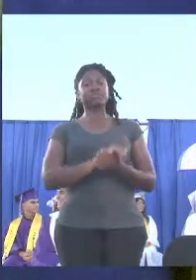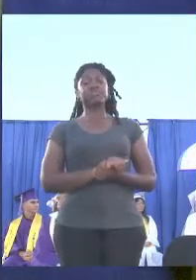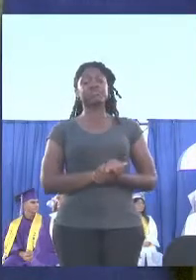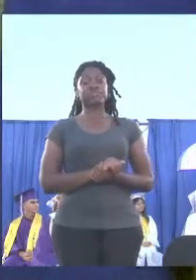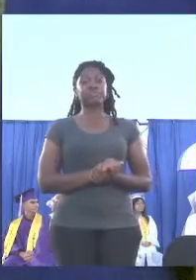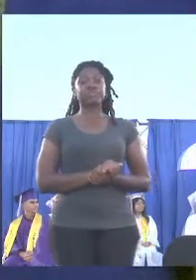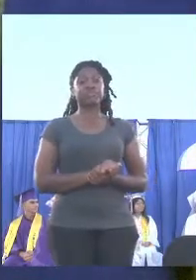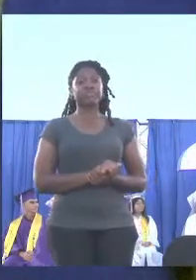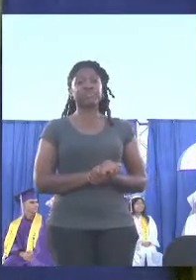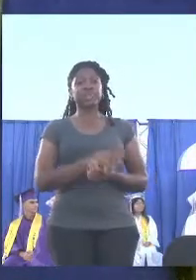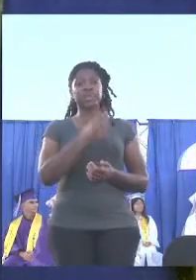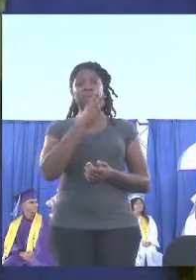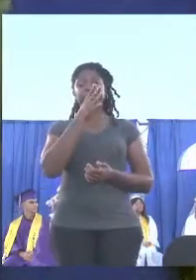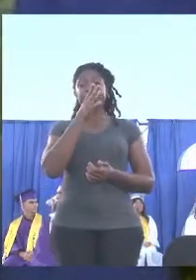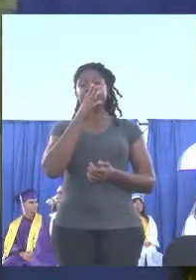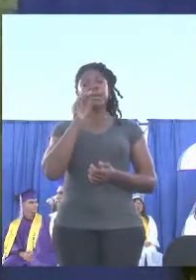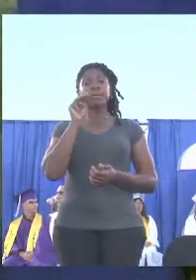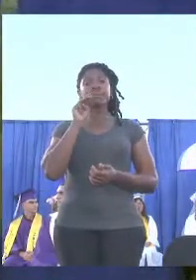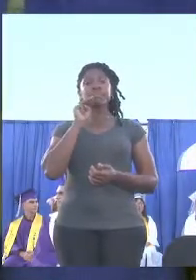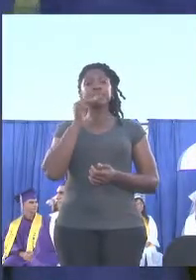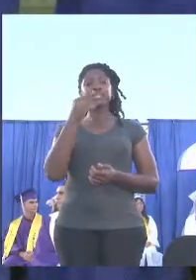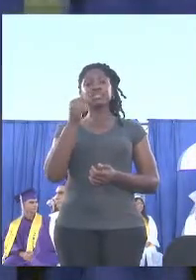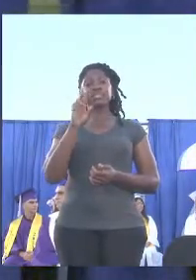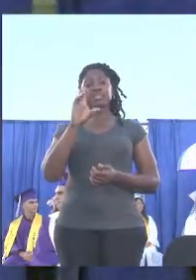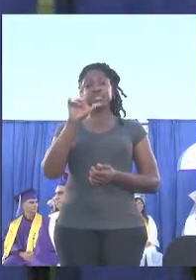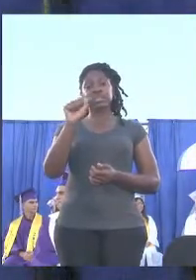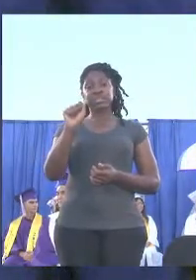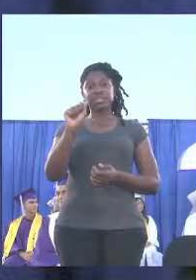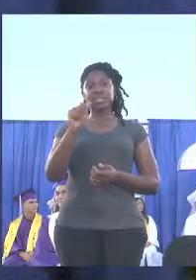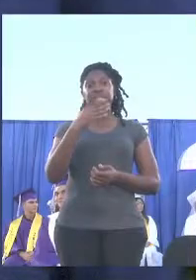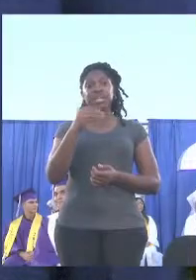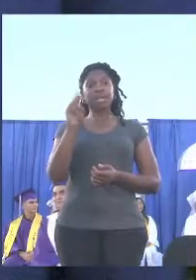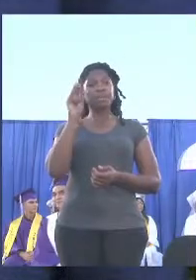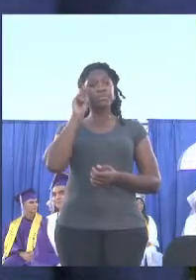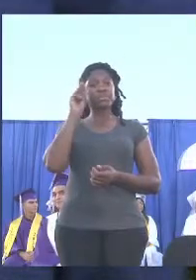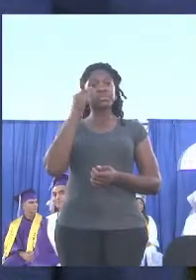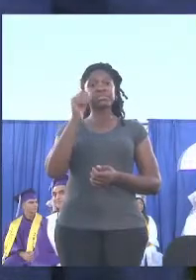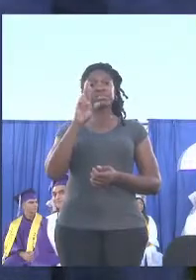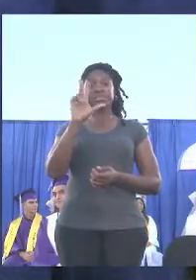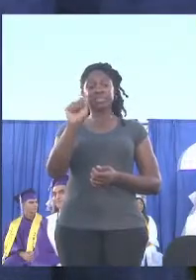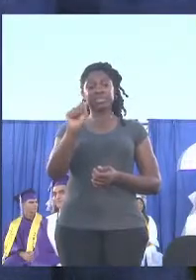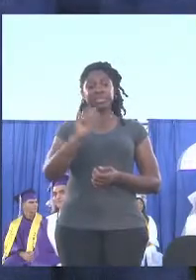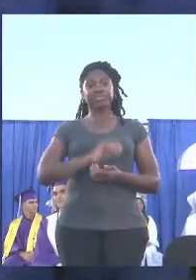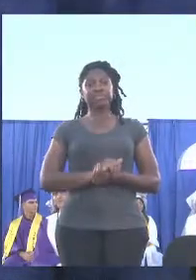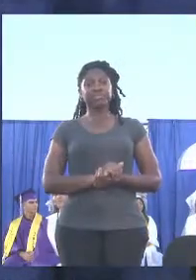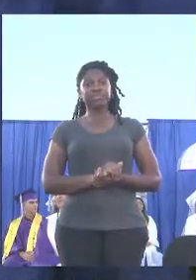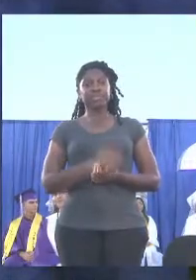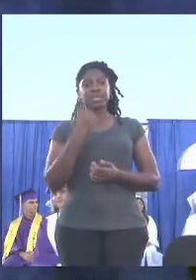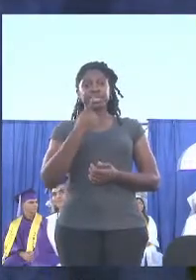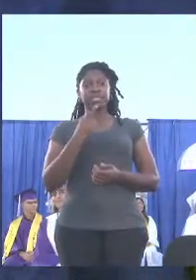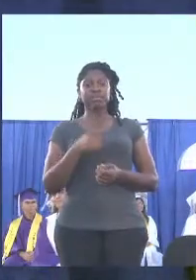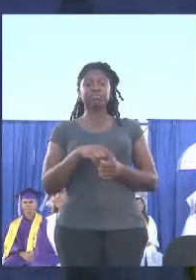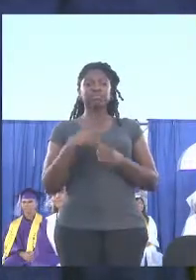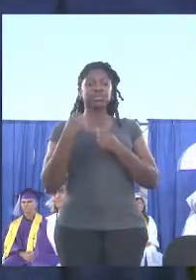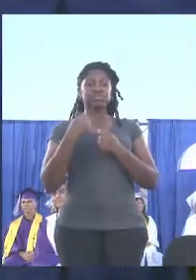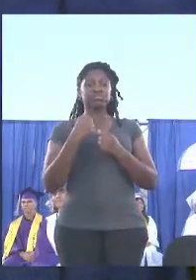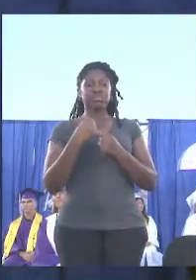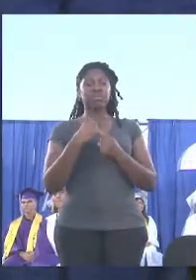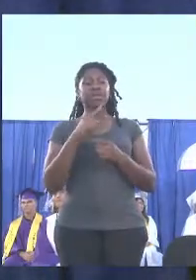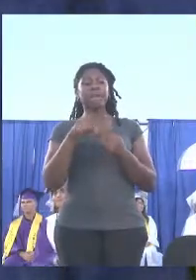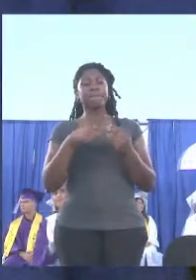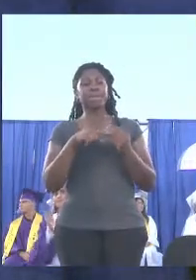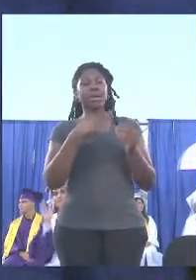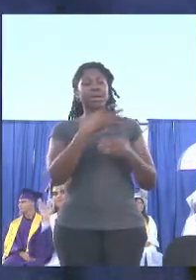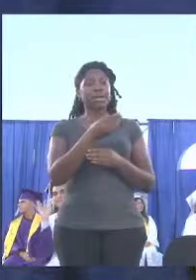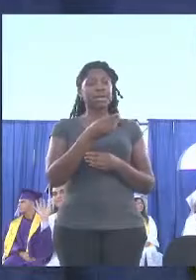of Oralia Garcia and stepdad Jacob Garcia. One of his strongest supporters is his brother,